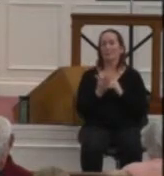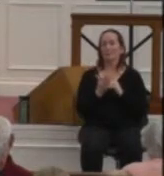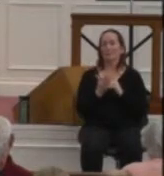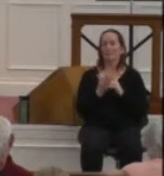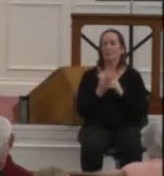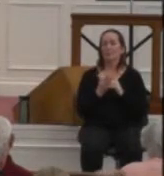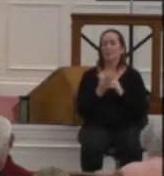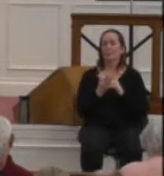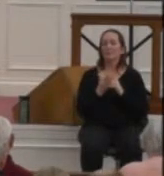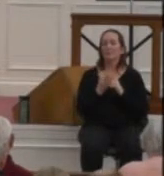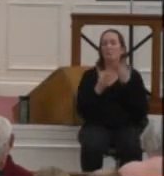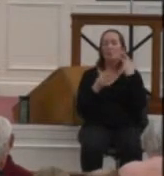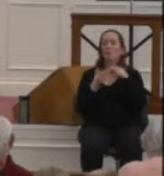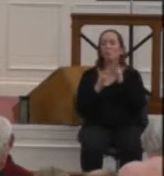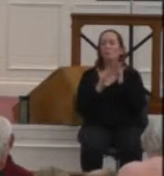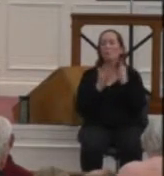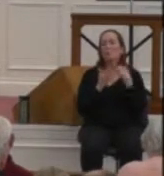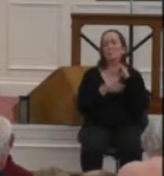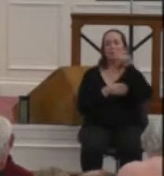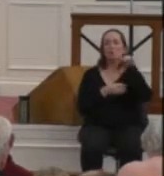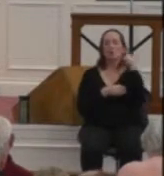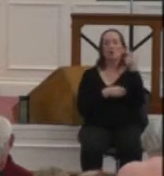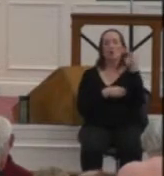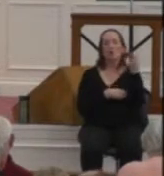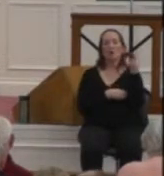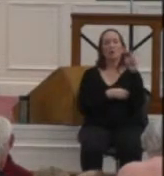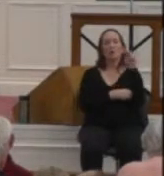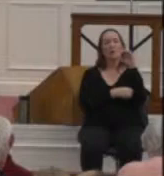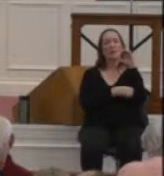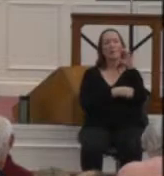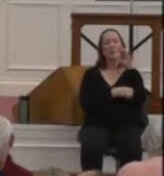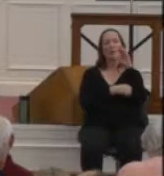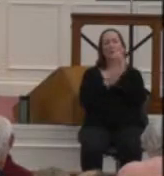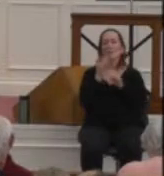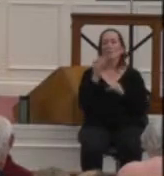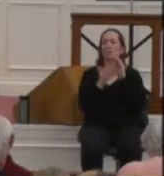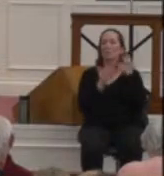Open your Bibles to John chapter 3, if you would.